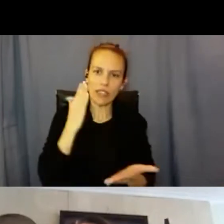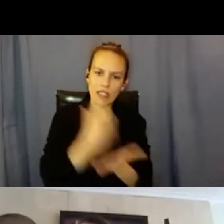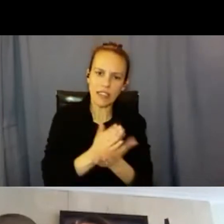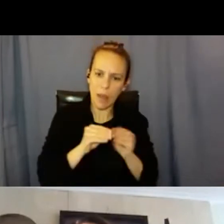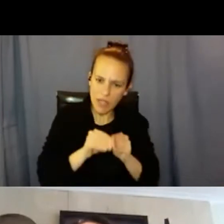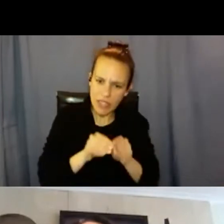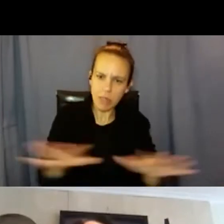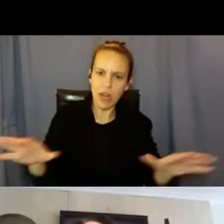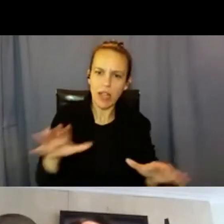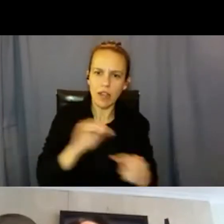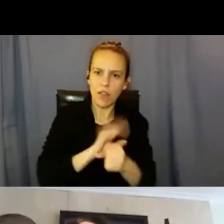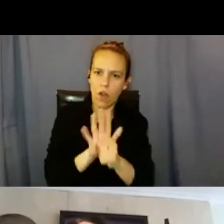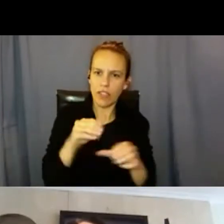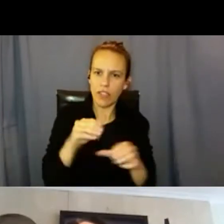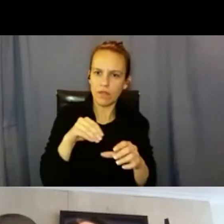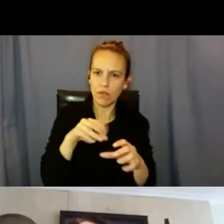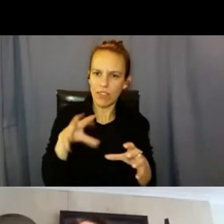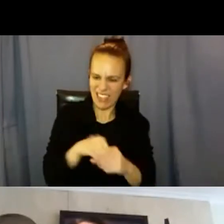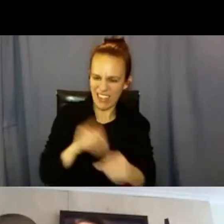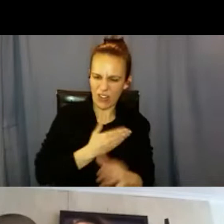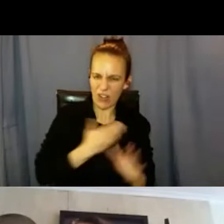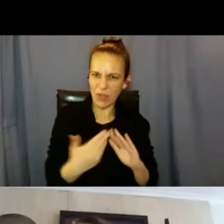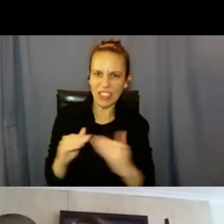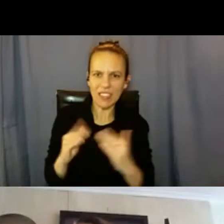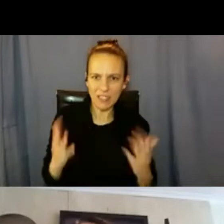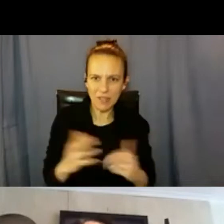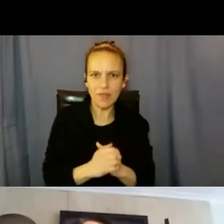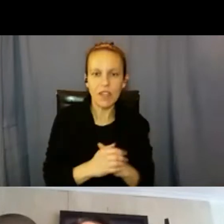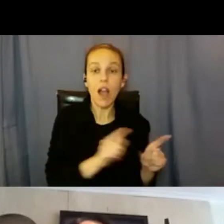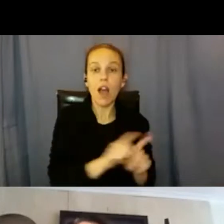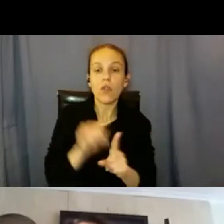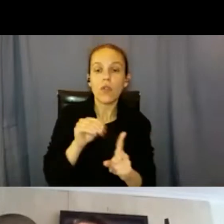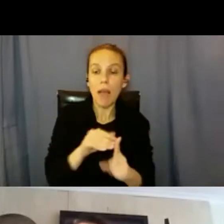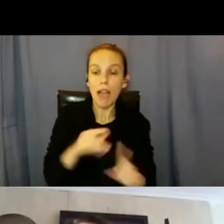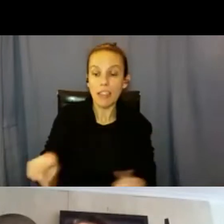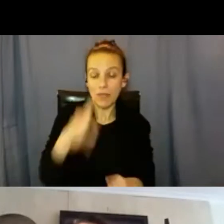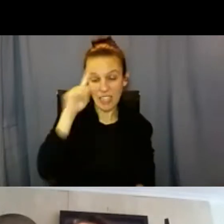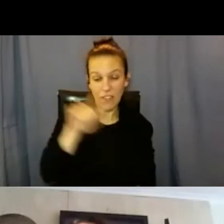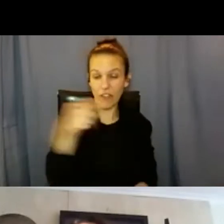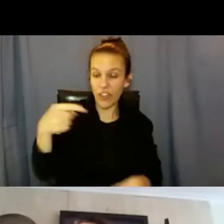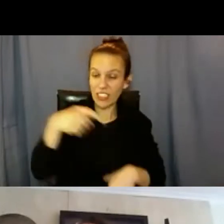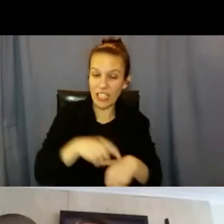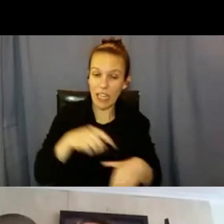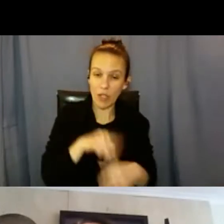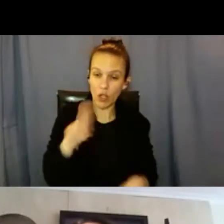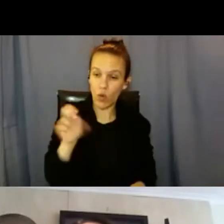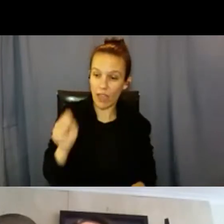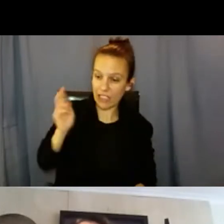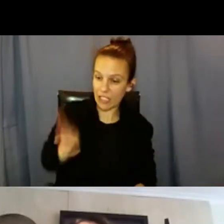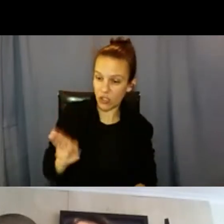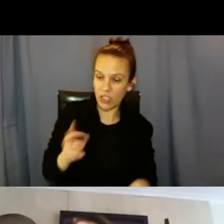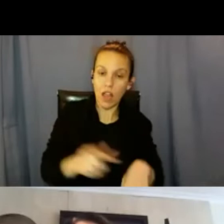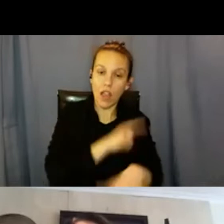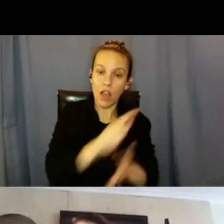community. I also remind the staff that for the first time in the history of the United States, long-term care staff